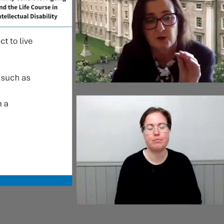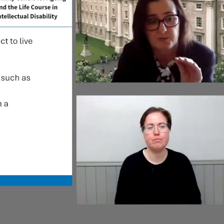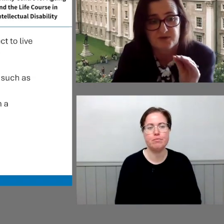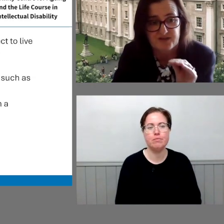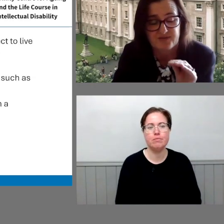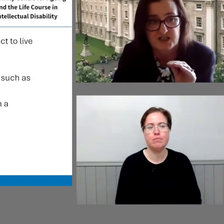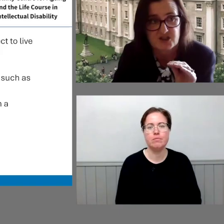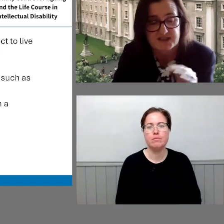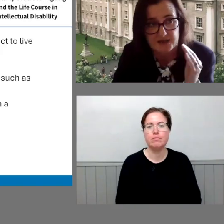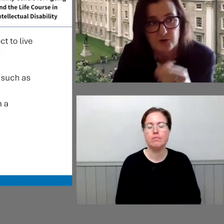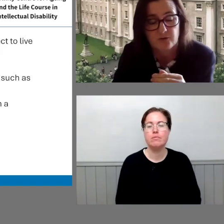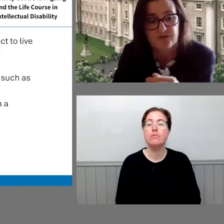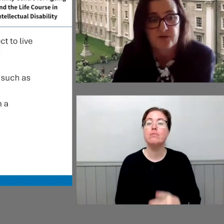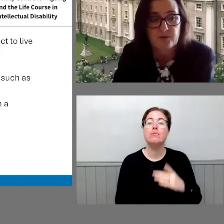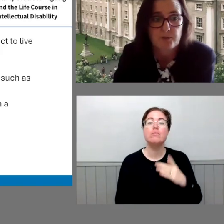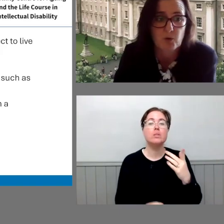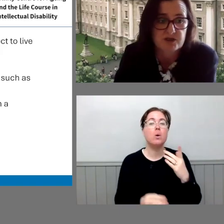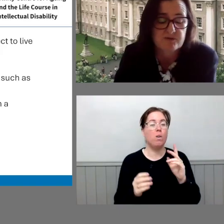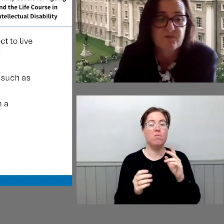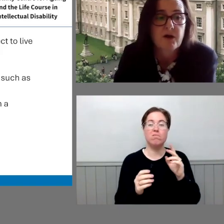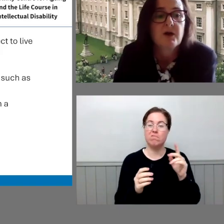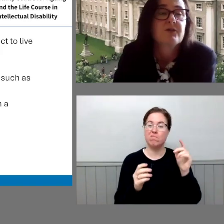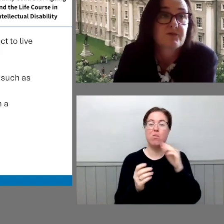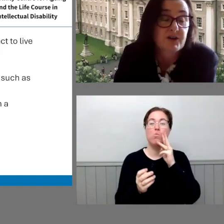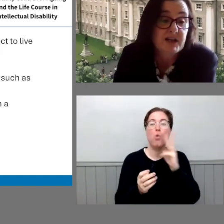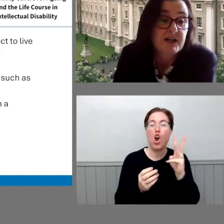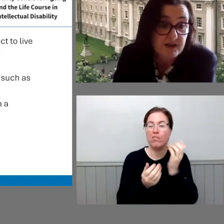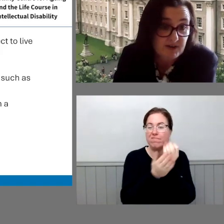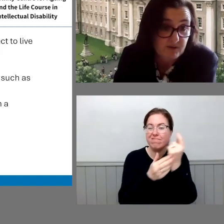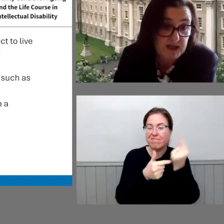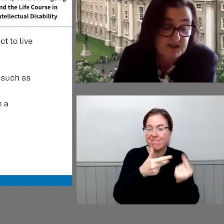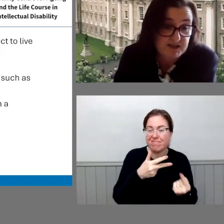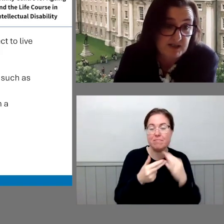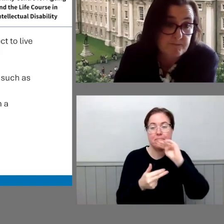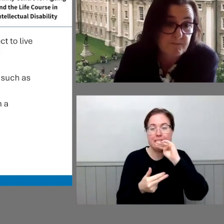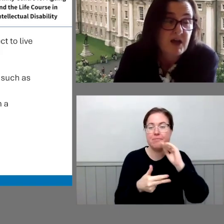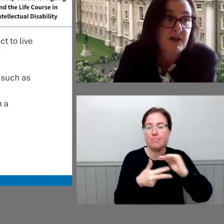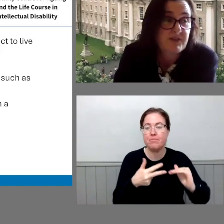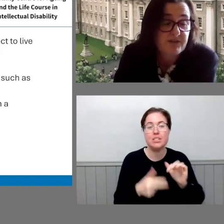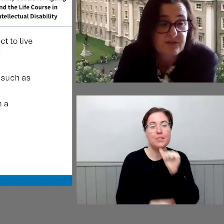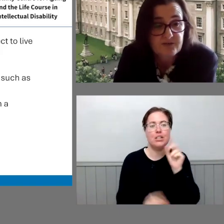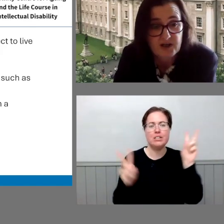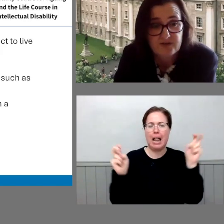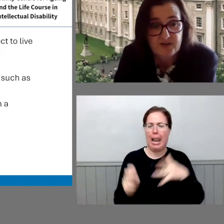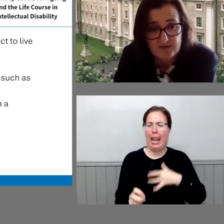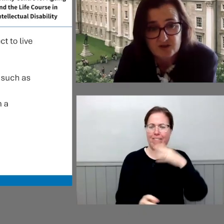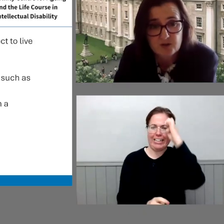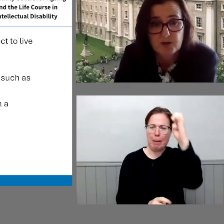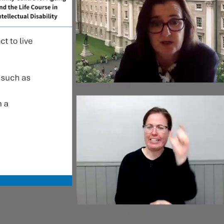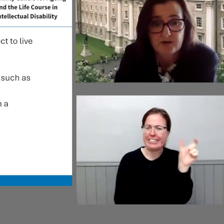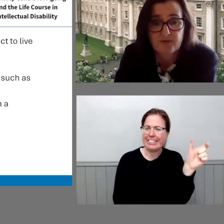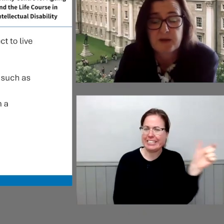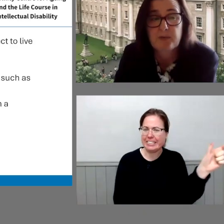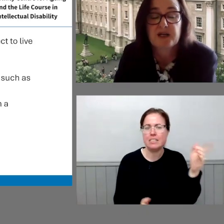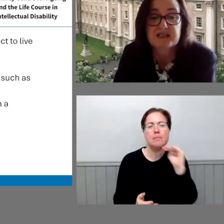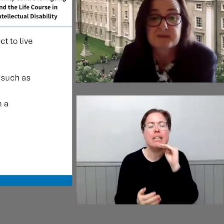So just a couple of definitions that are used in the report. So firstly, life expectancy. And this is defined as the average